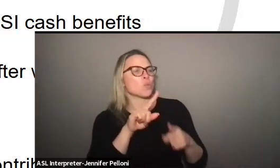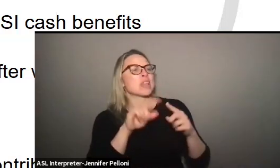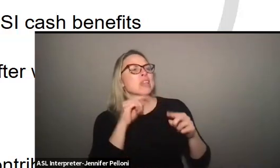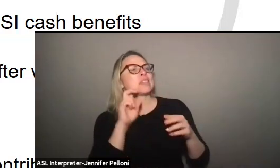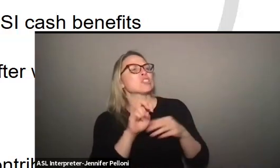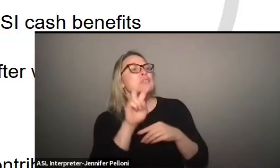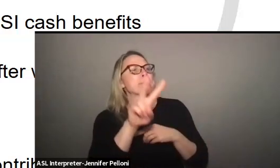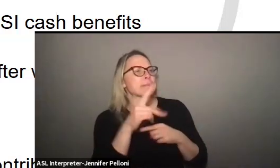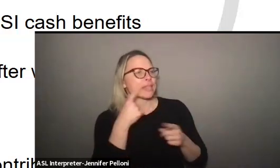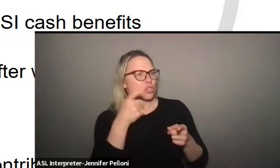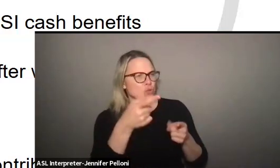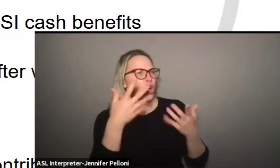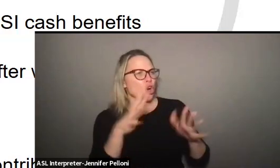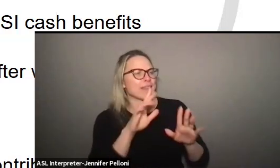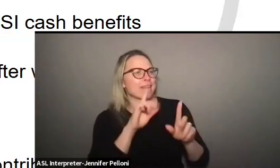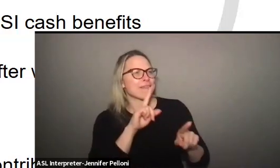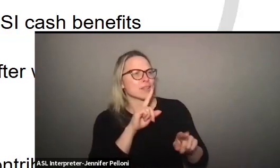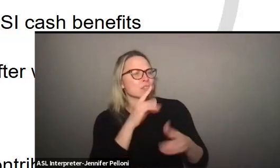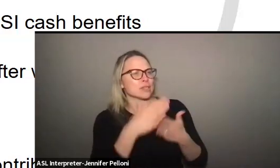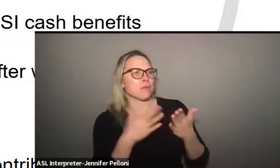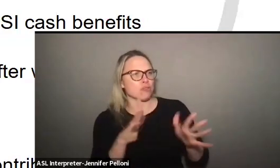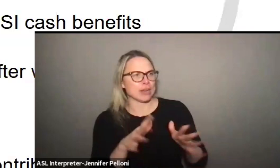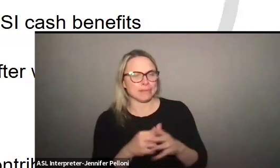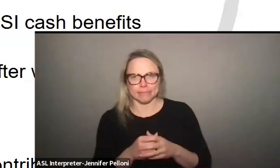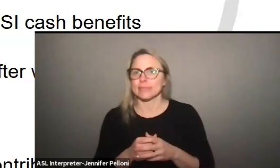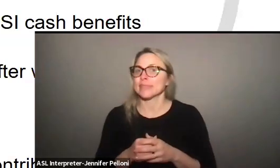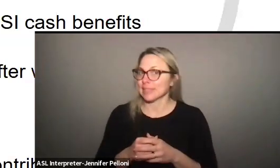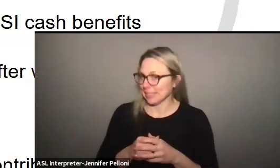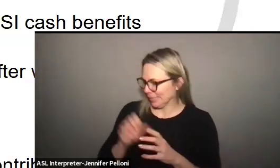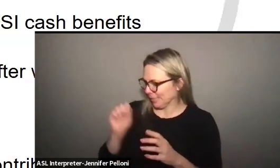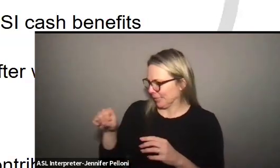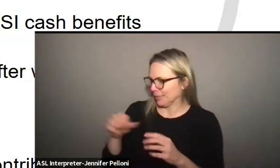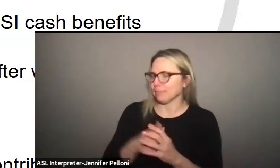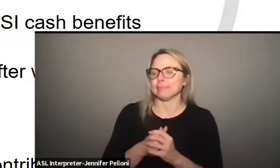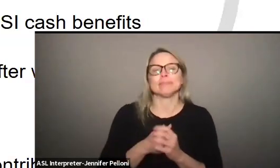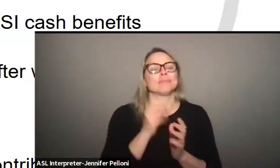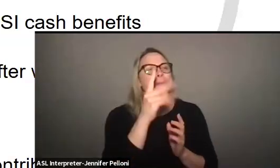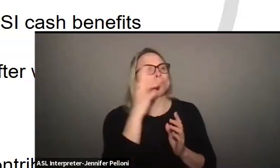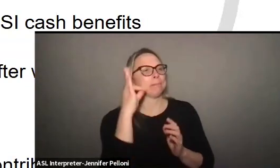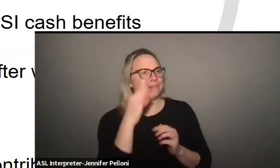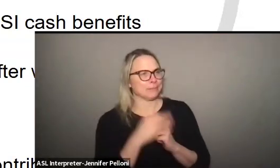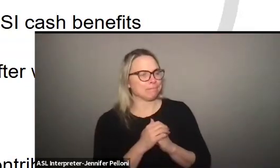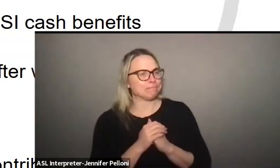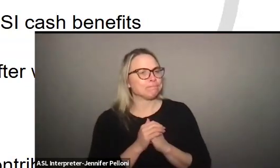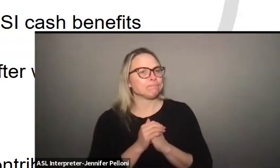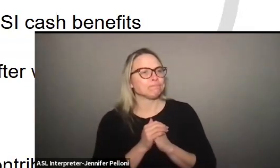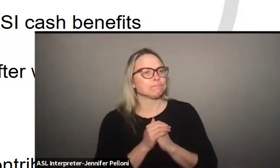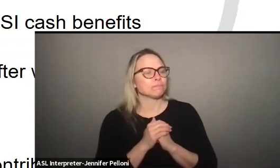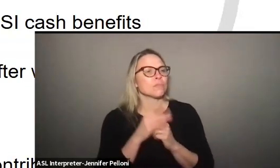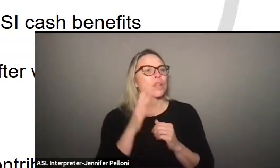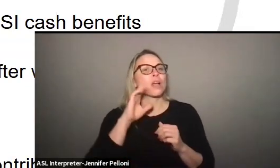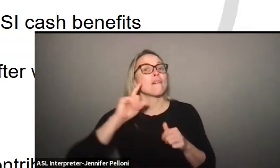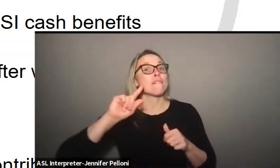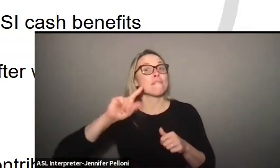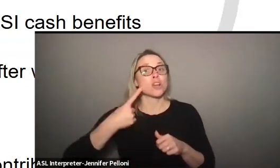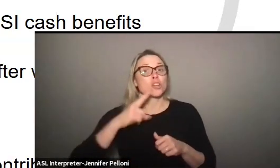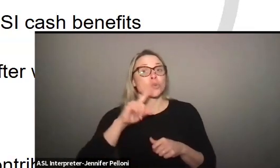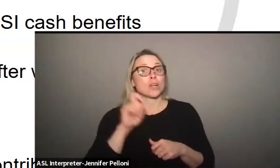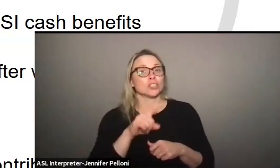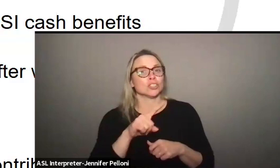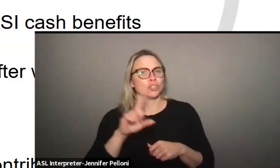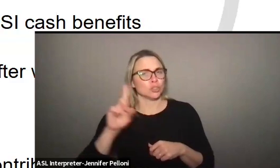it because I know you went through a few of the questions. Yes. Okay, perfect. So the first question, okay,